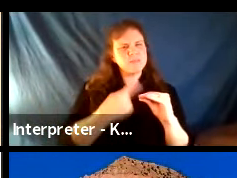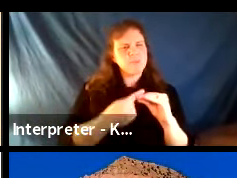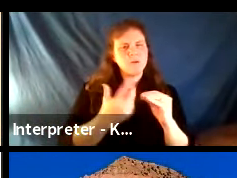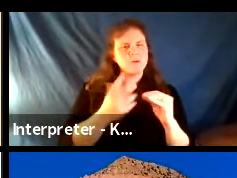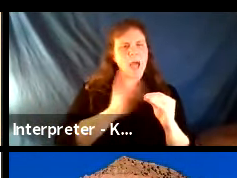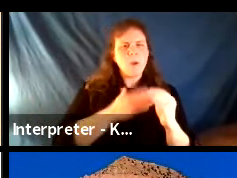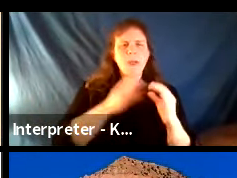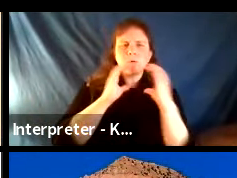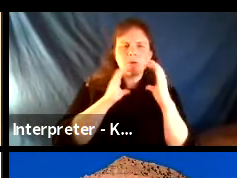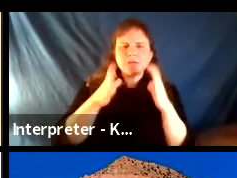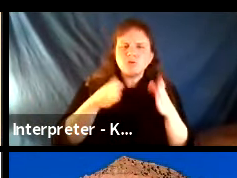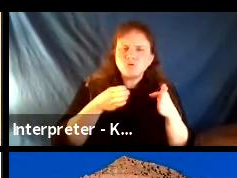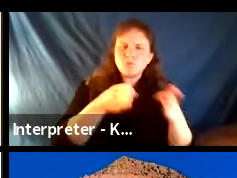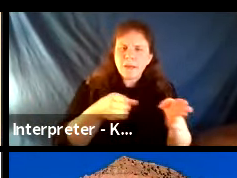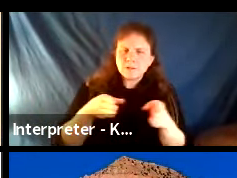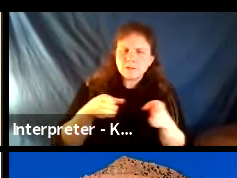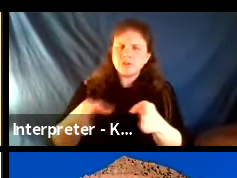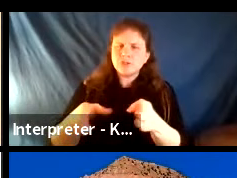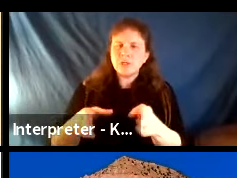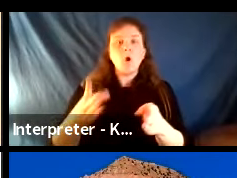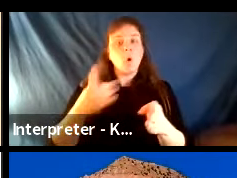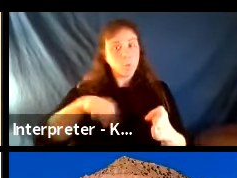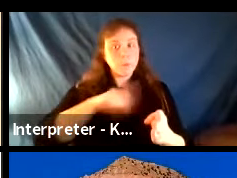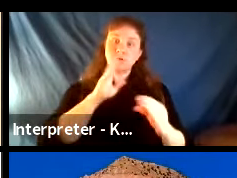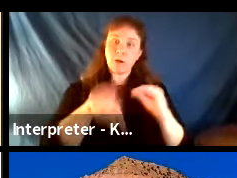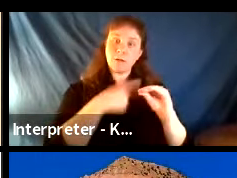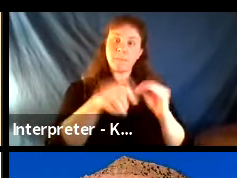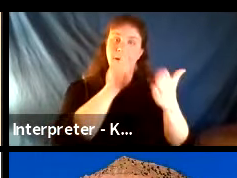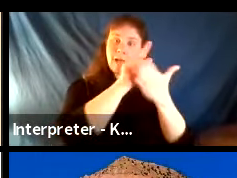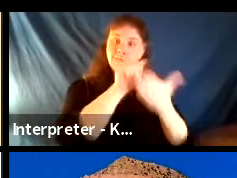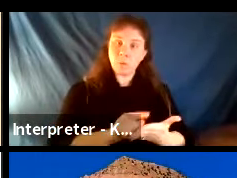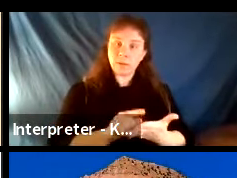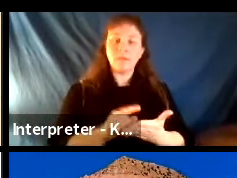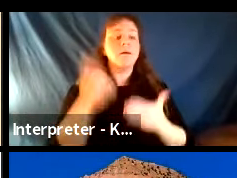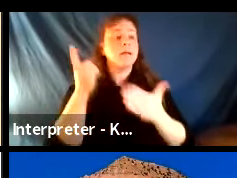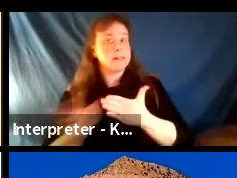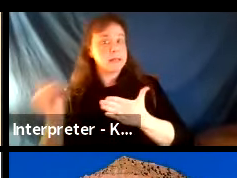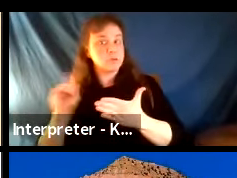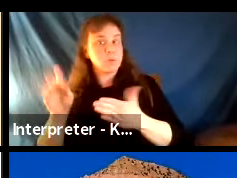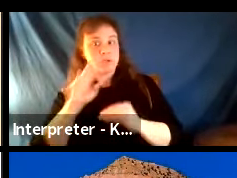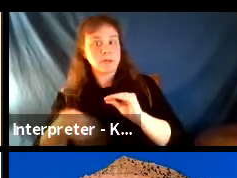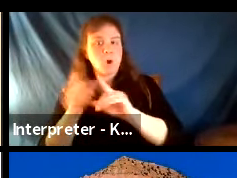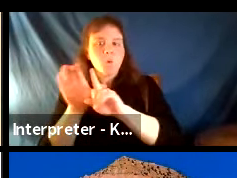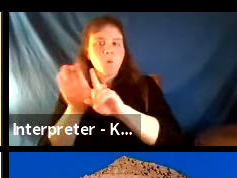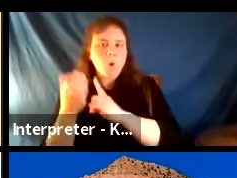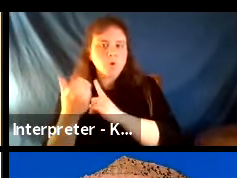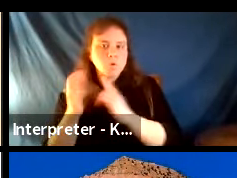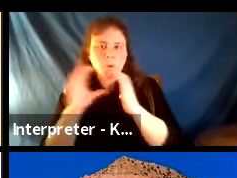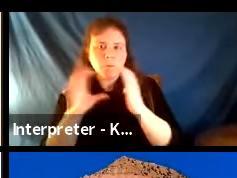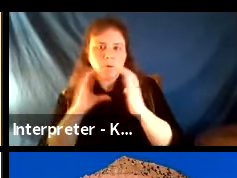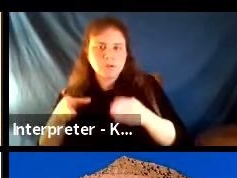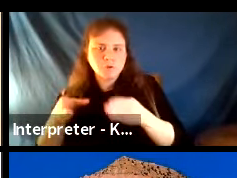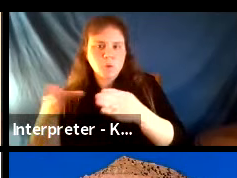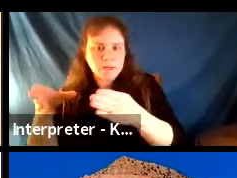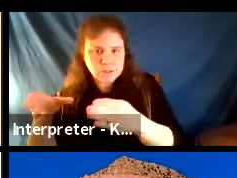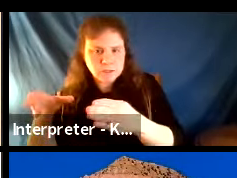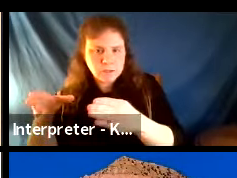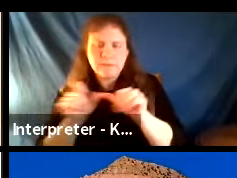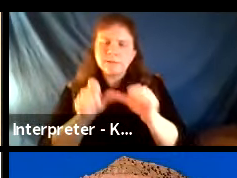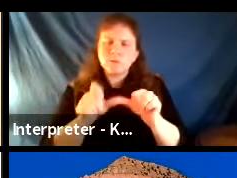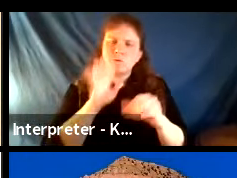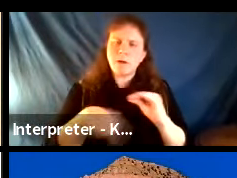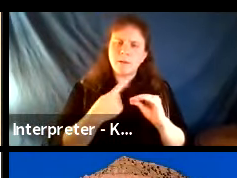strategy? We keep talking about it every week, but we heard last week about a cultural communication strategy. We continue to talk about